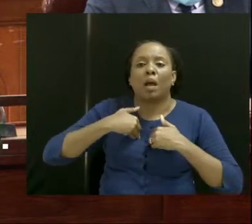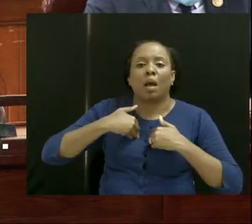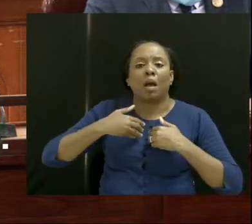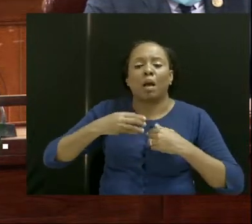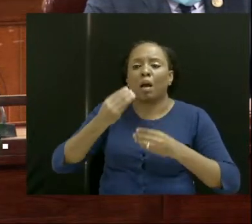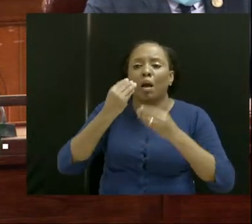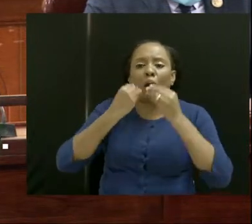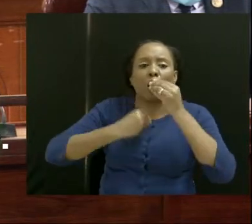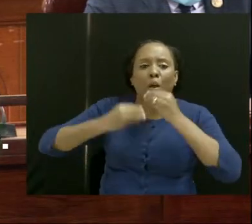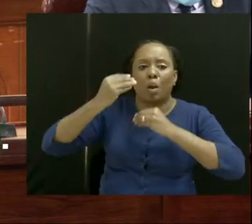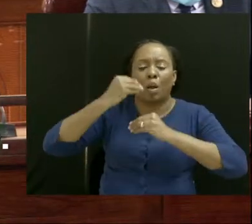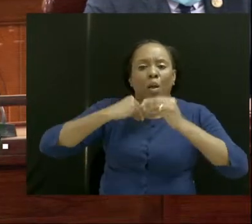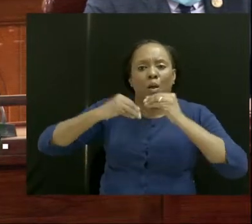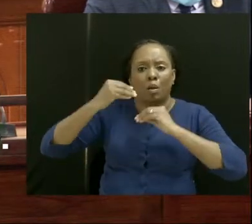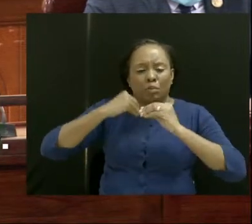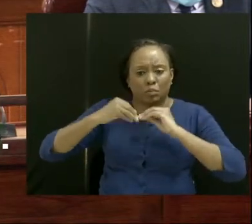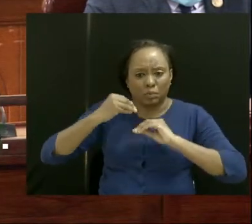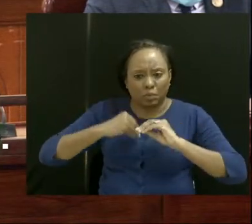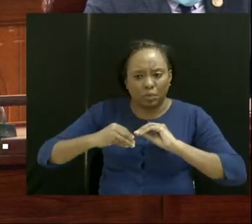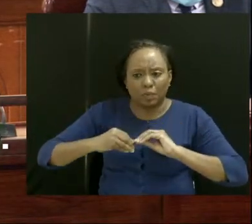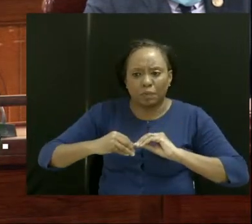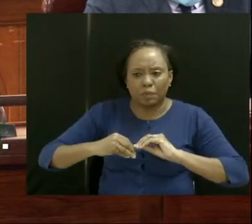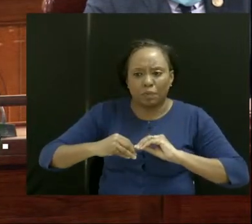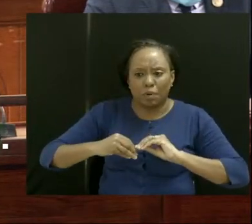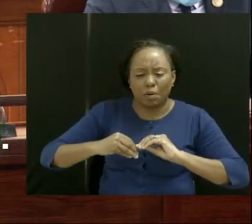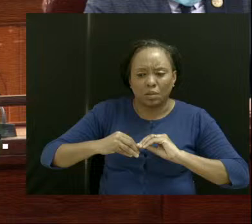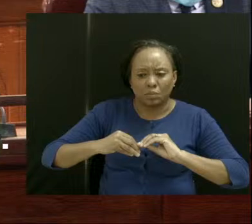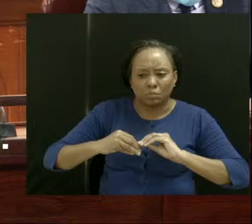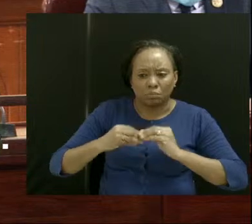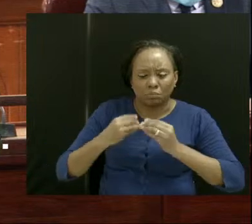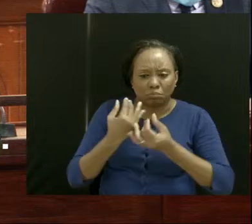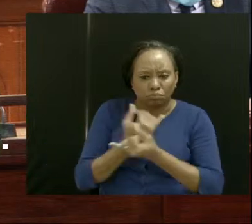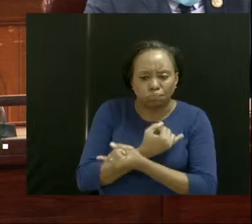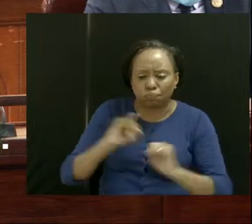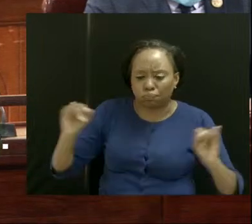The debate should be about that.